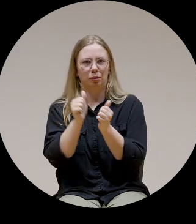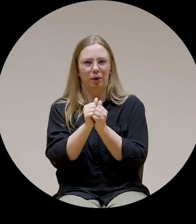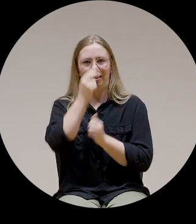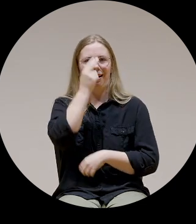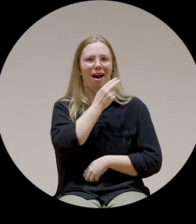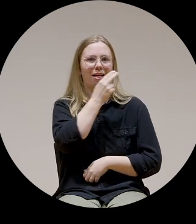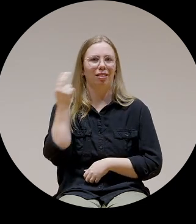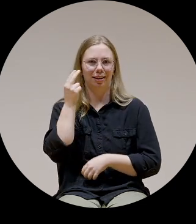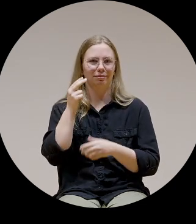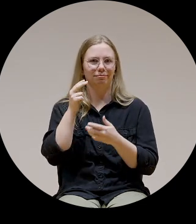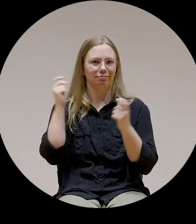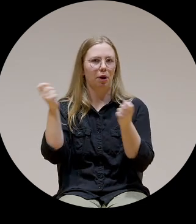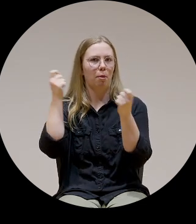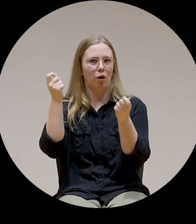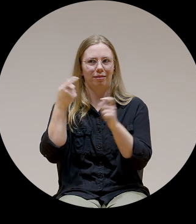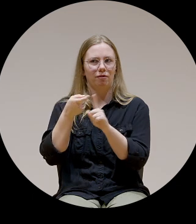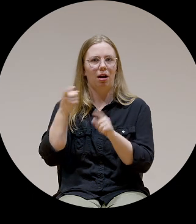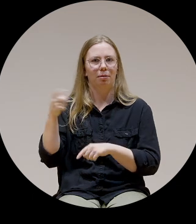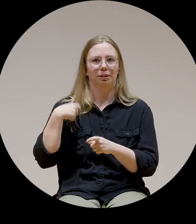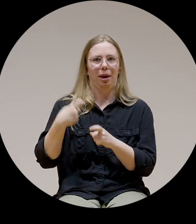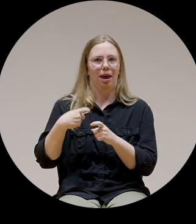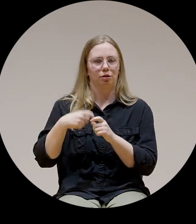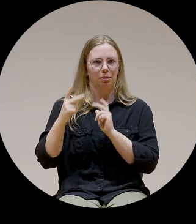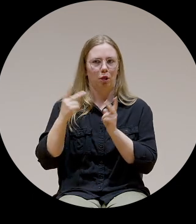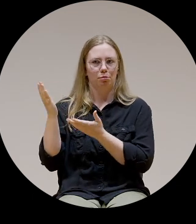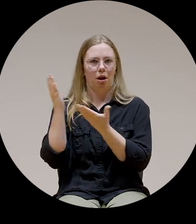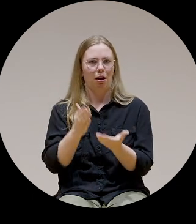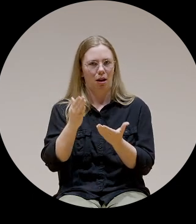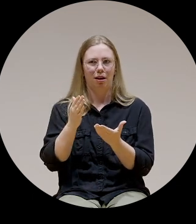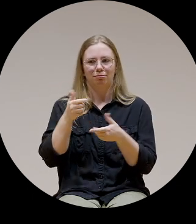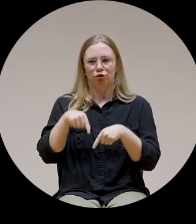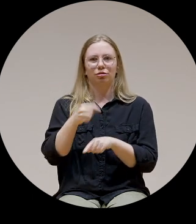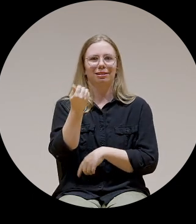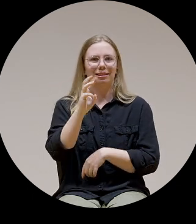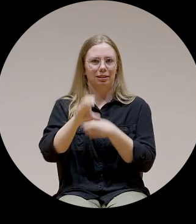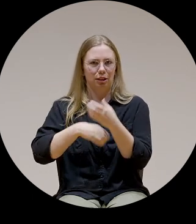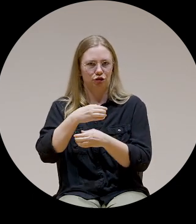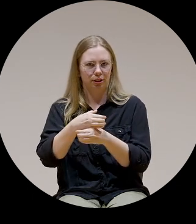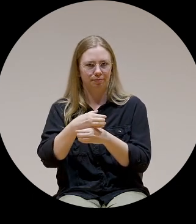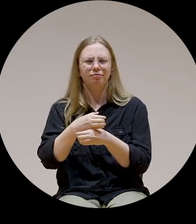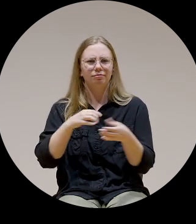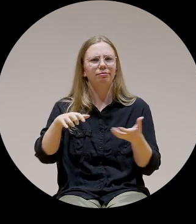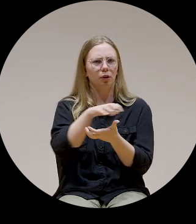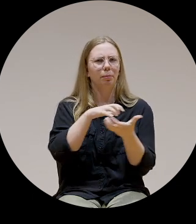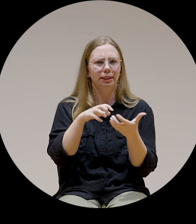Spaniards brought in the 16th century, and those are mixed with many traditional beliefs.